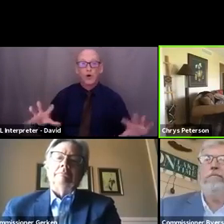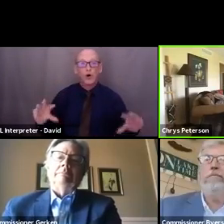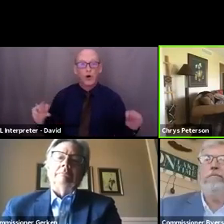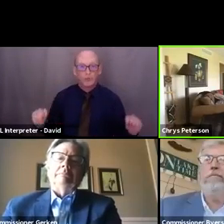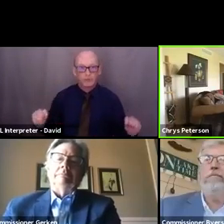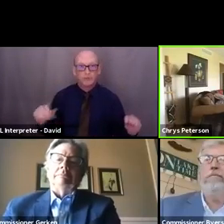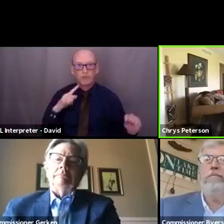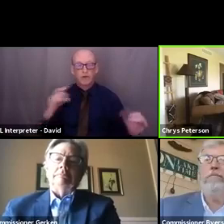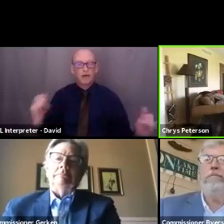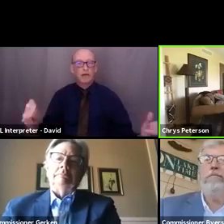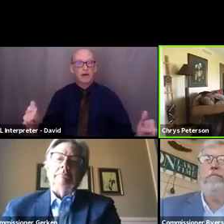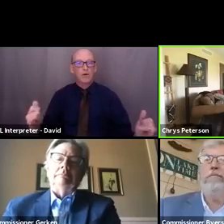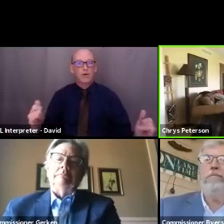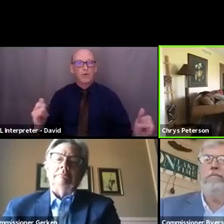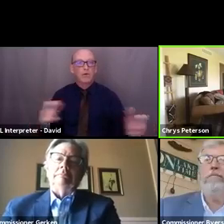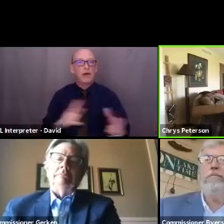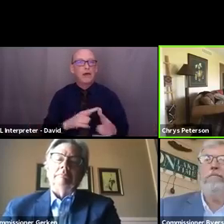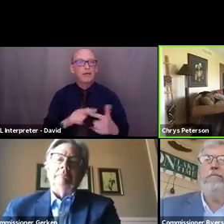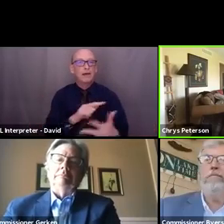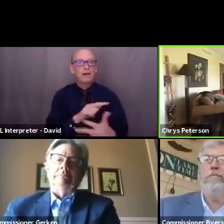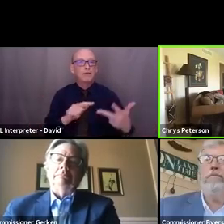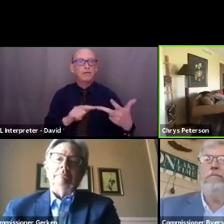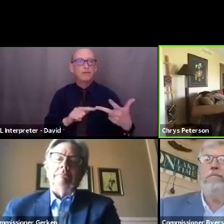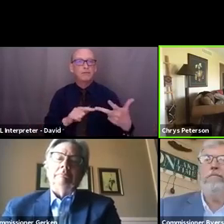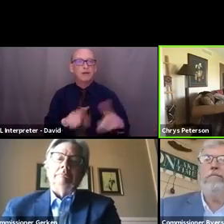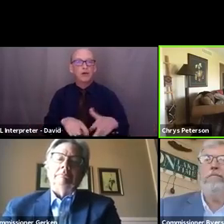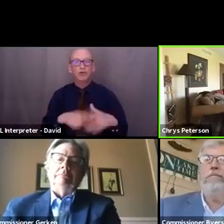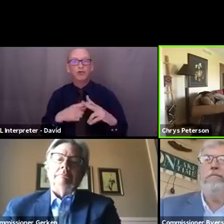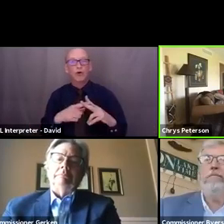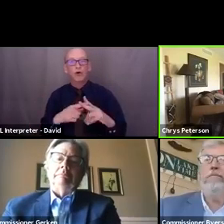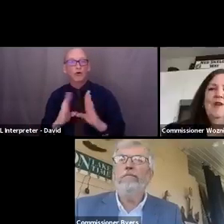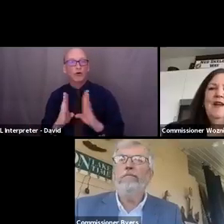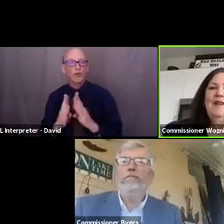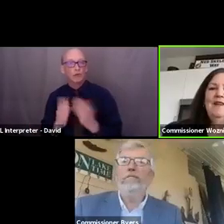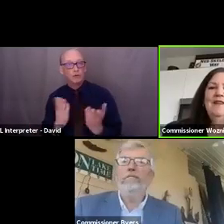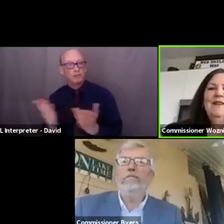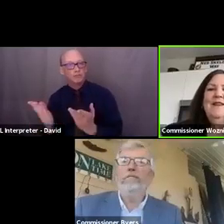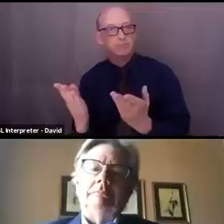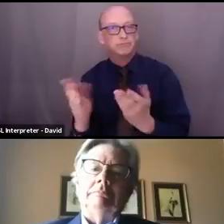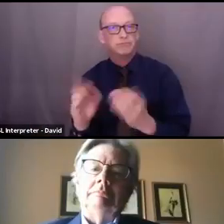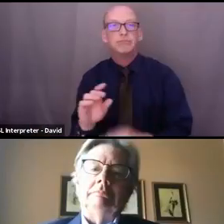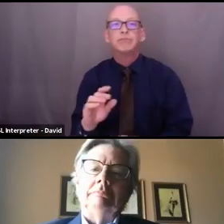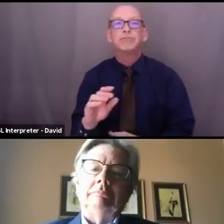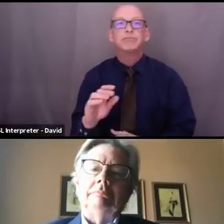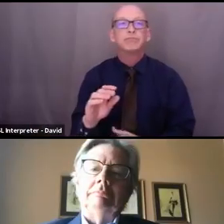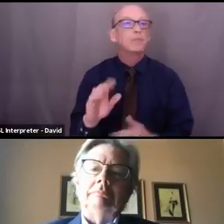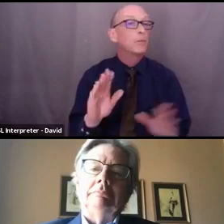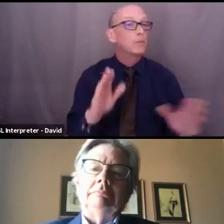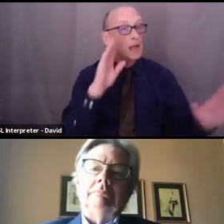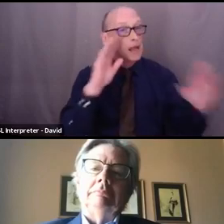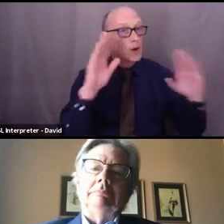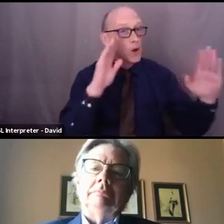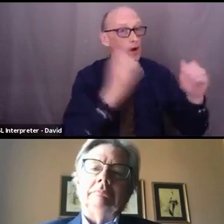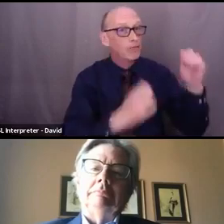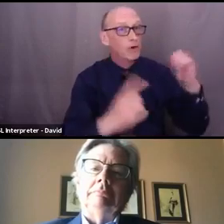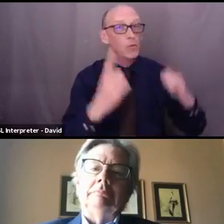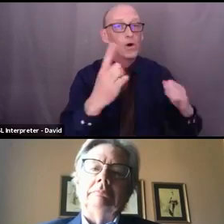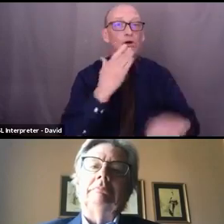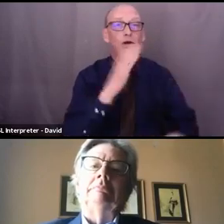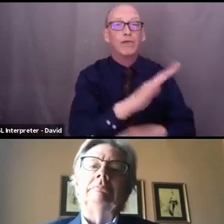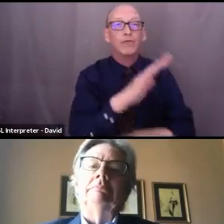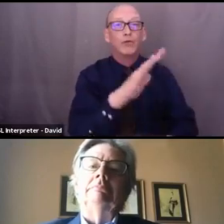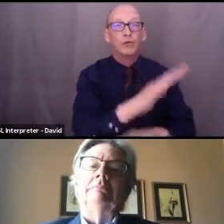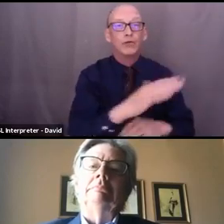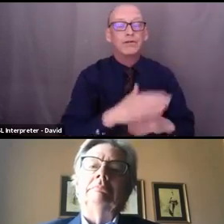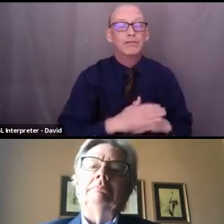being, and we will let our commissioners begin the news conference. Great. Well, hello, everyone, and good